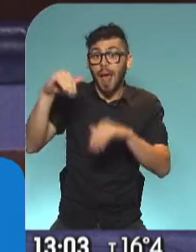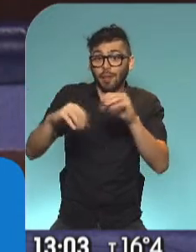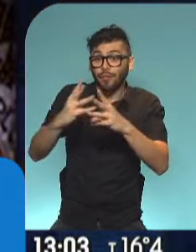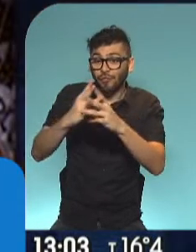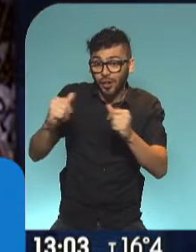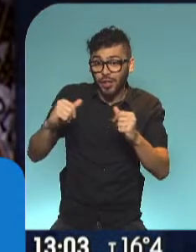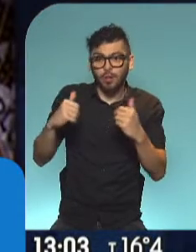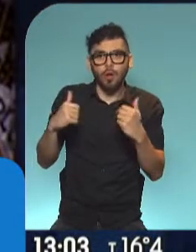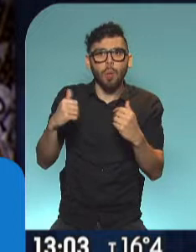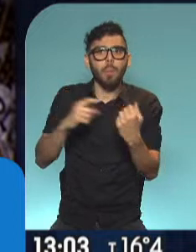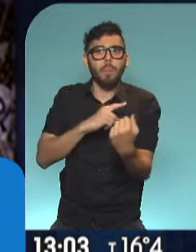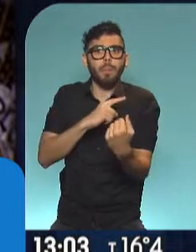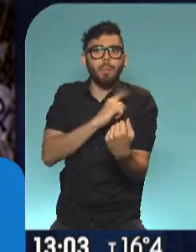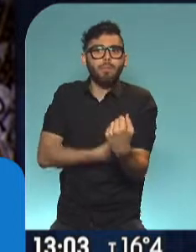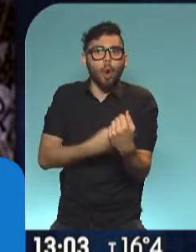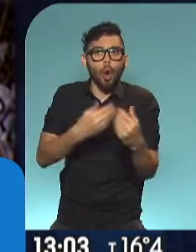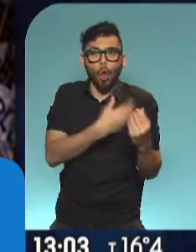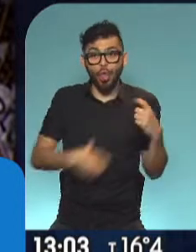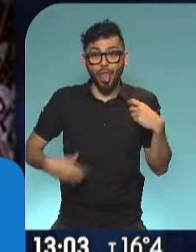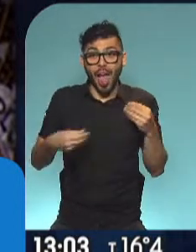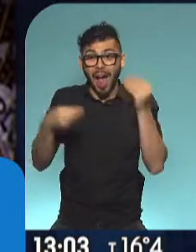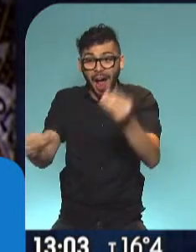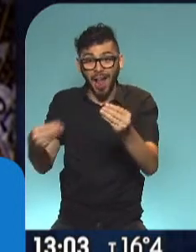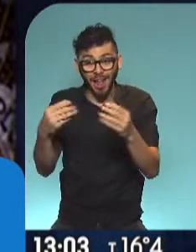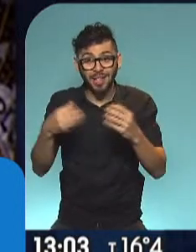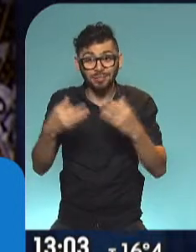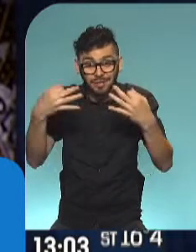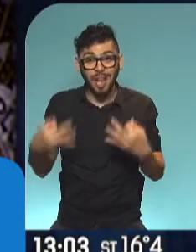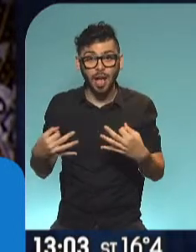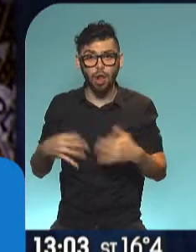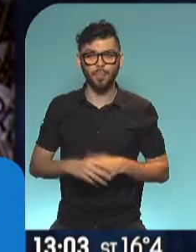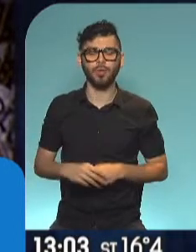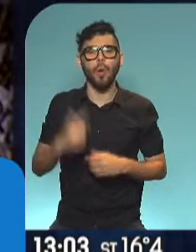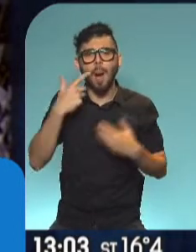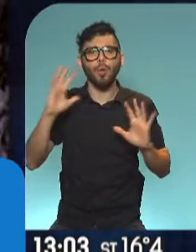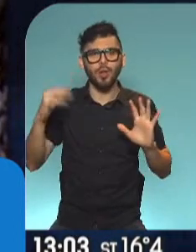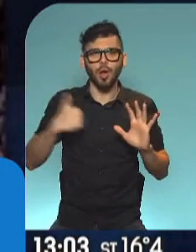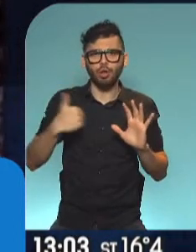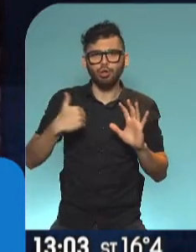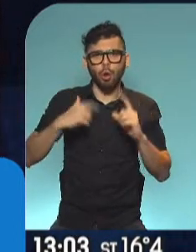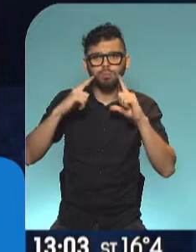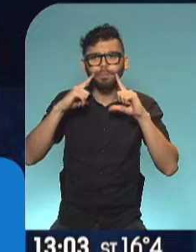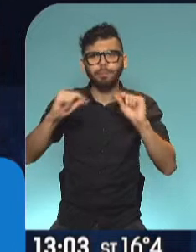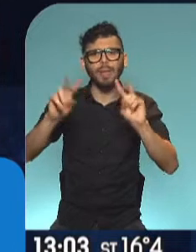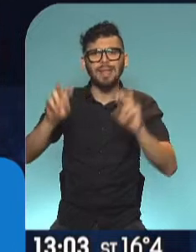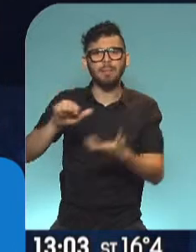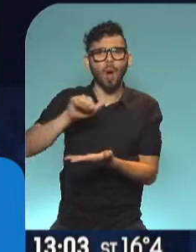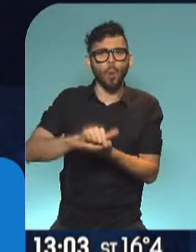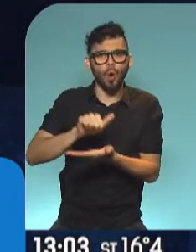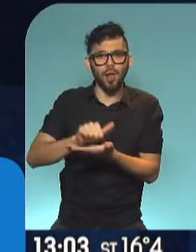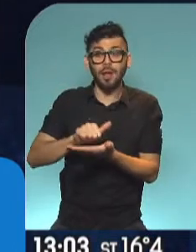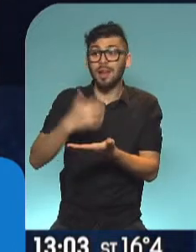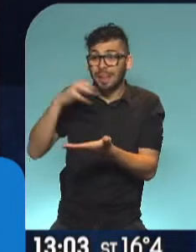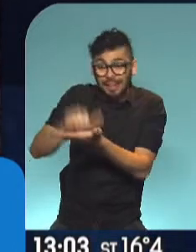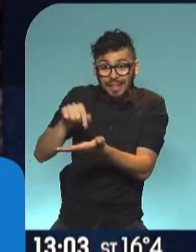election? Well, we're going to have to see what happens. You know that I've been complaining very strongly about the ballots, and the ballots are a